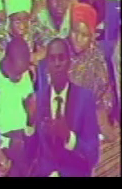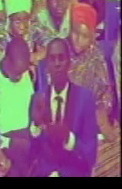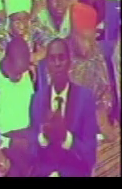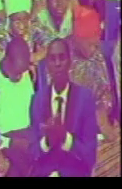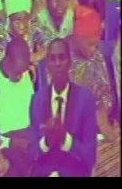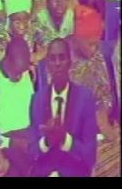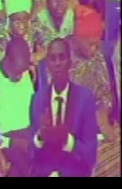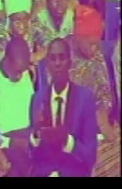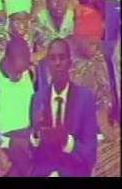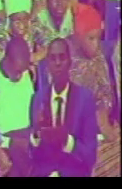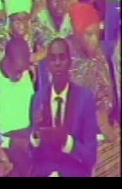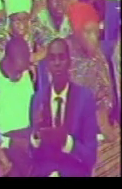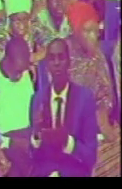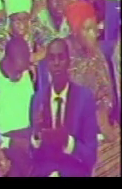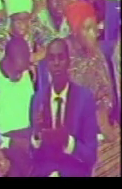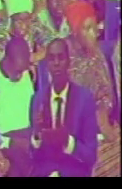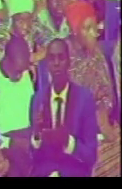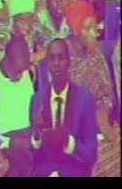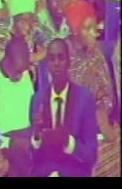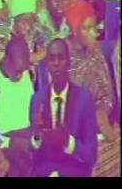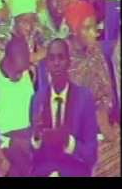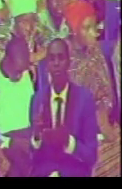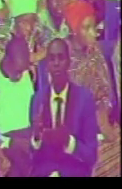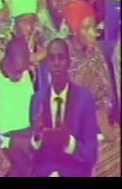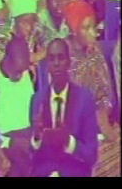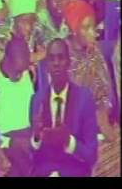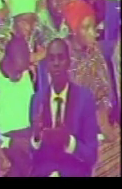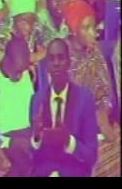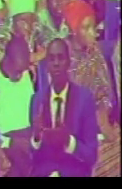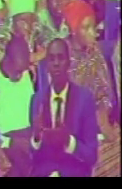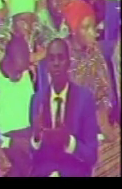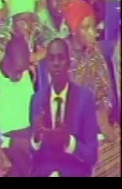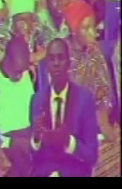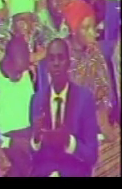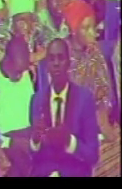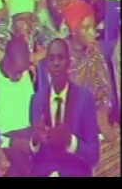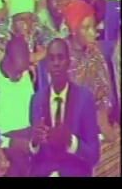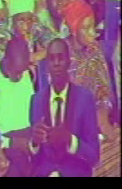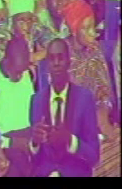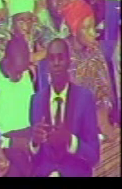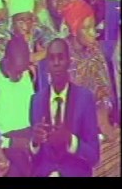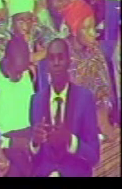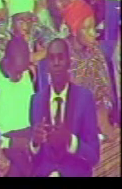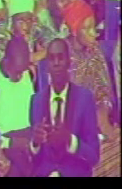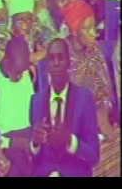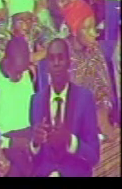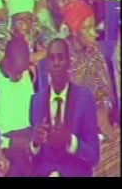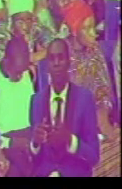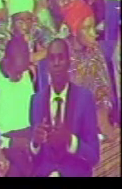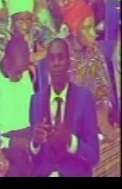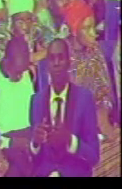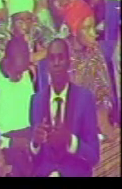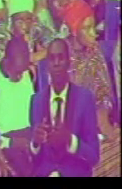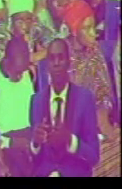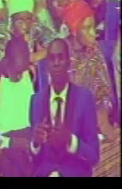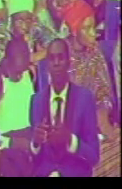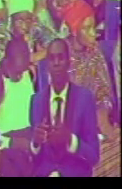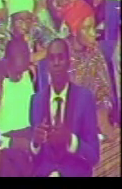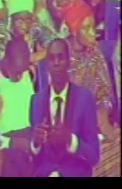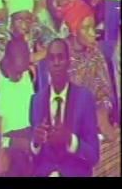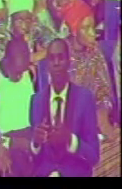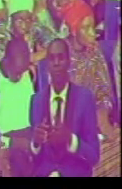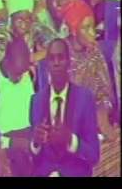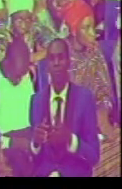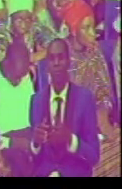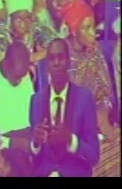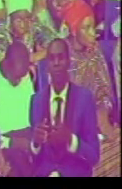we are going to take another testimony from Sister Chrissy, who has been watching from home and is having that